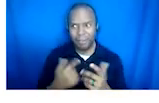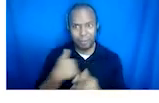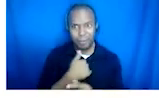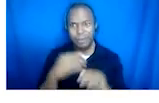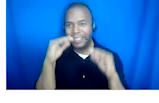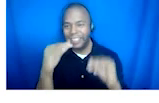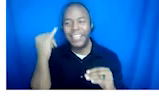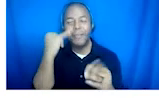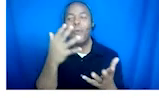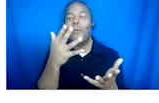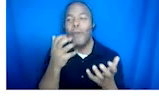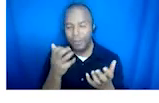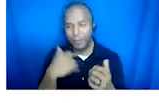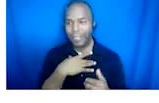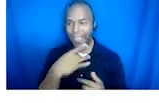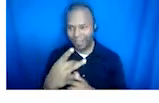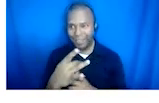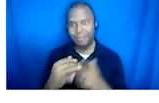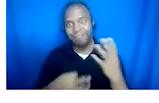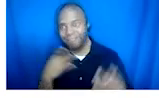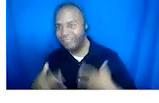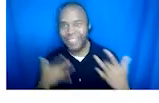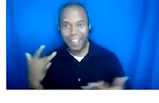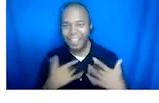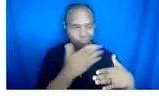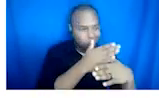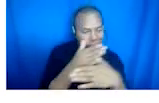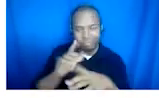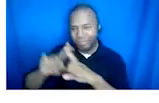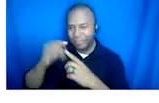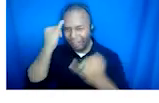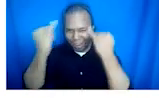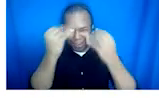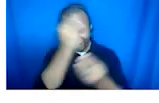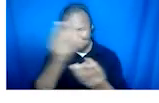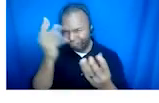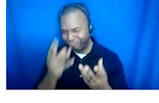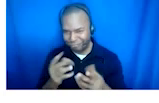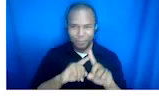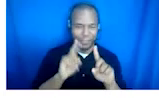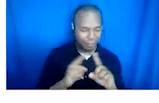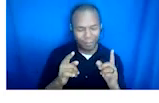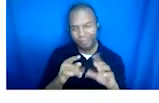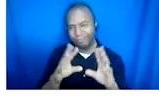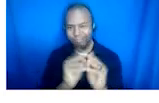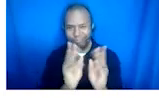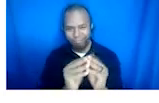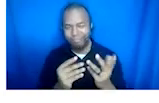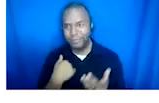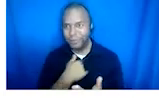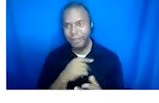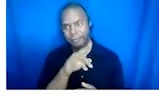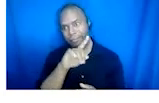we wanted to. We were excited about it. We were sharing all these different ideas with conferences. We just, it was